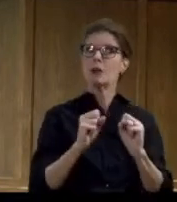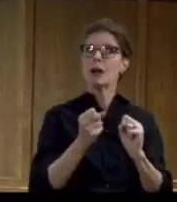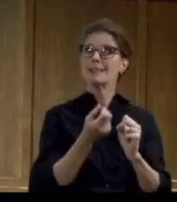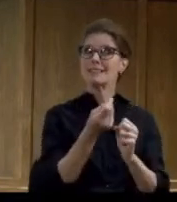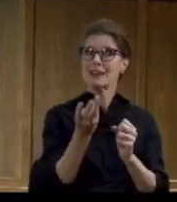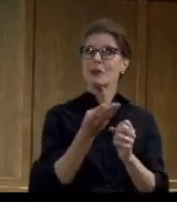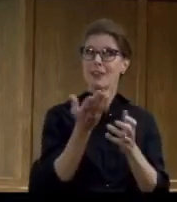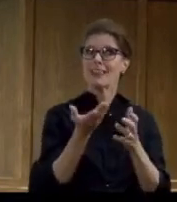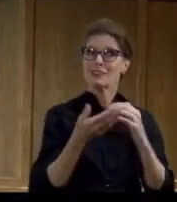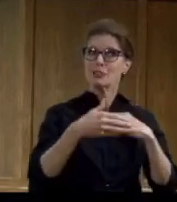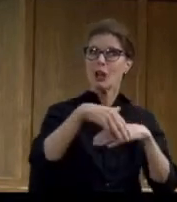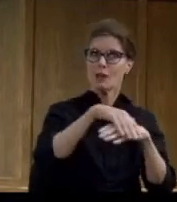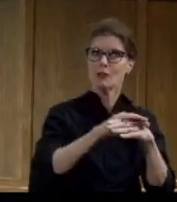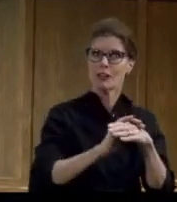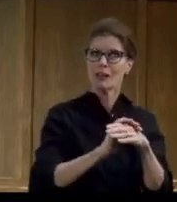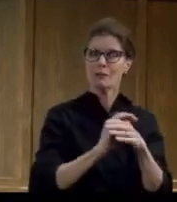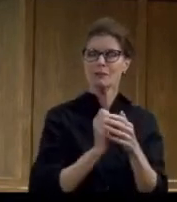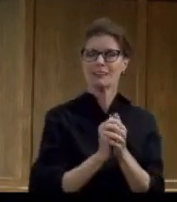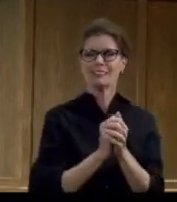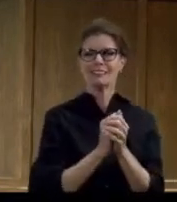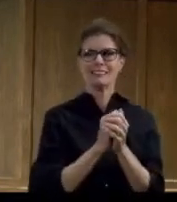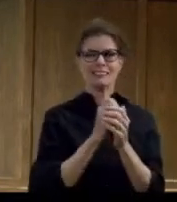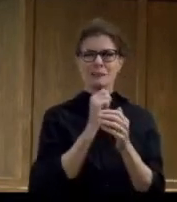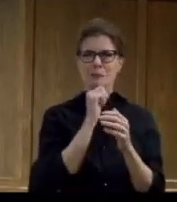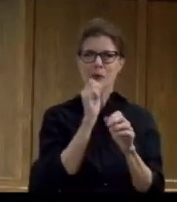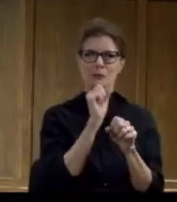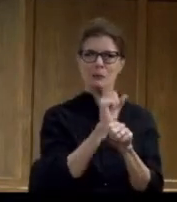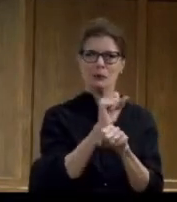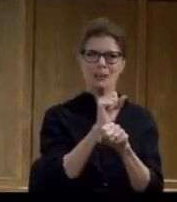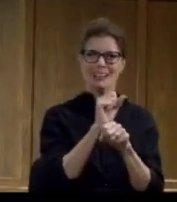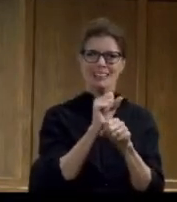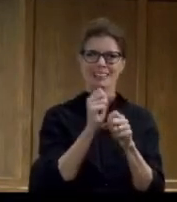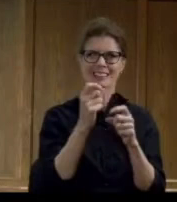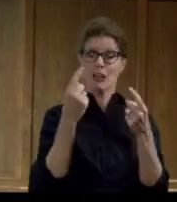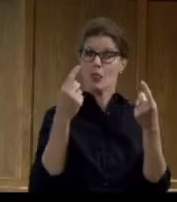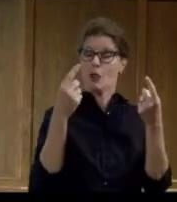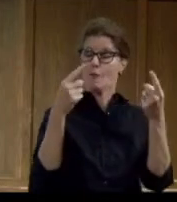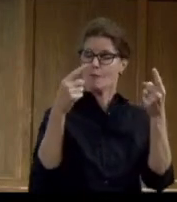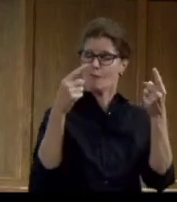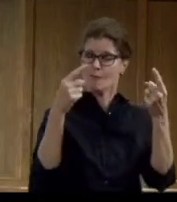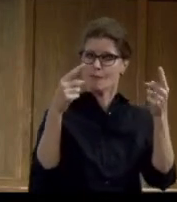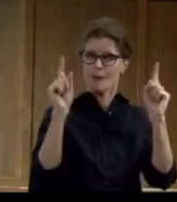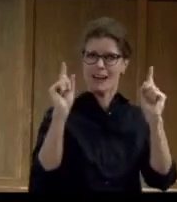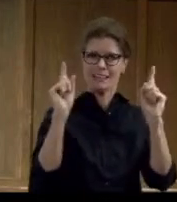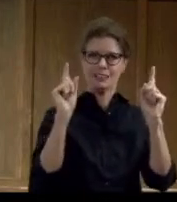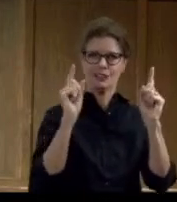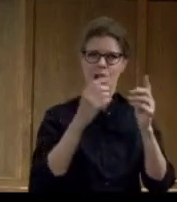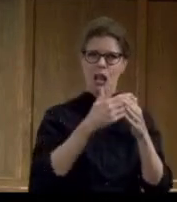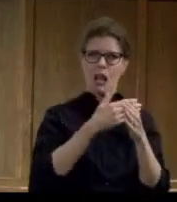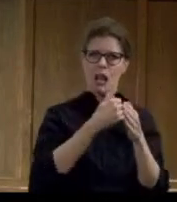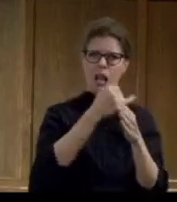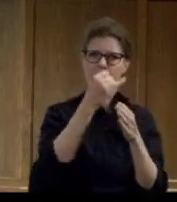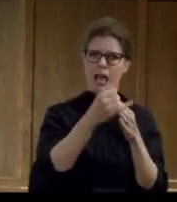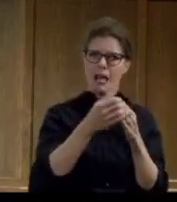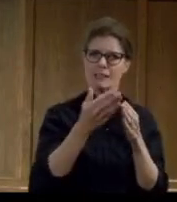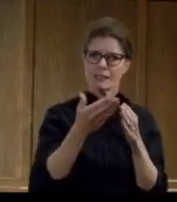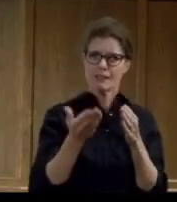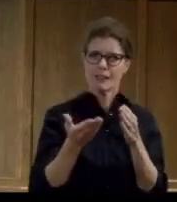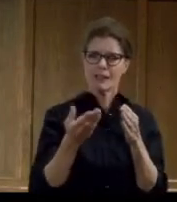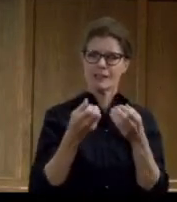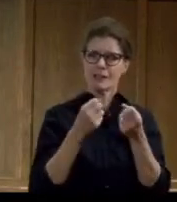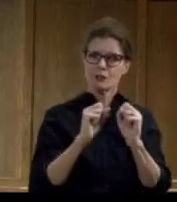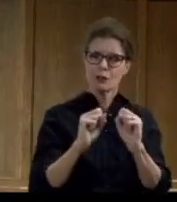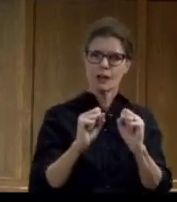things to cover it up, but it wasn't working. And so their final last-ditch effort to try to get rid of all